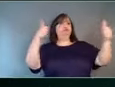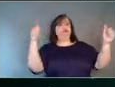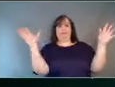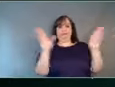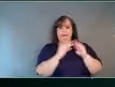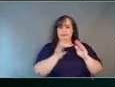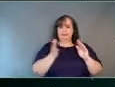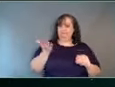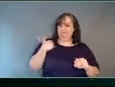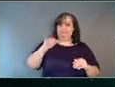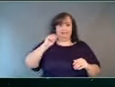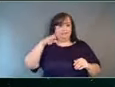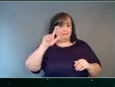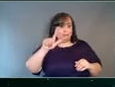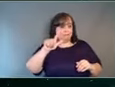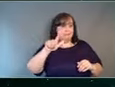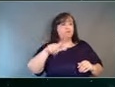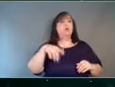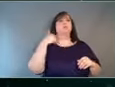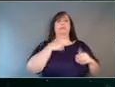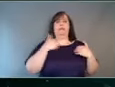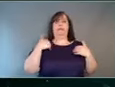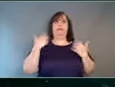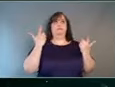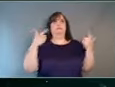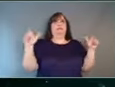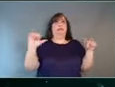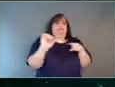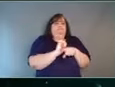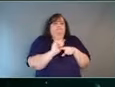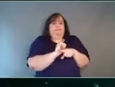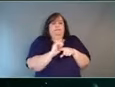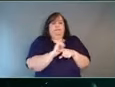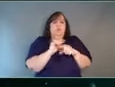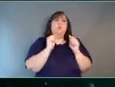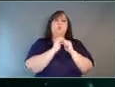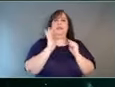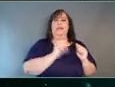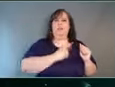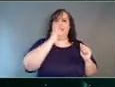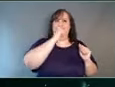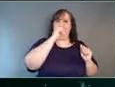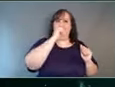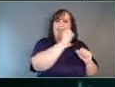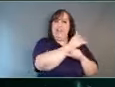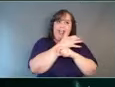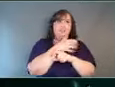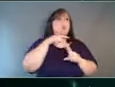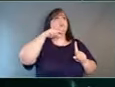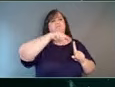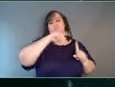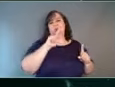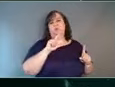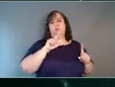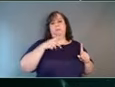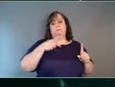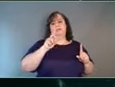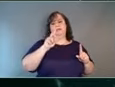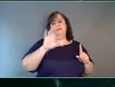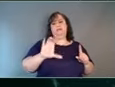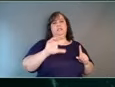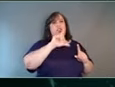this fake asteroid, 2021 PDC, and decision makers and scientists from around the world worked together